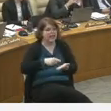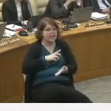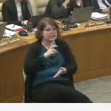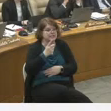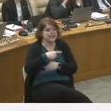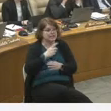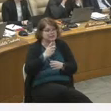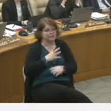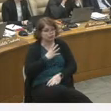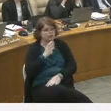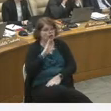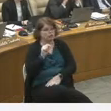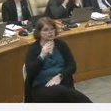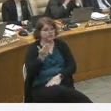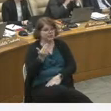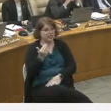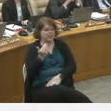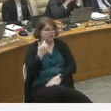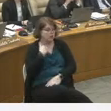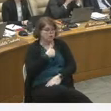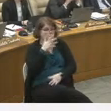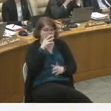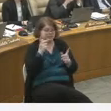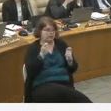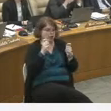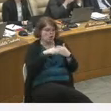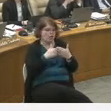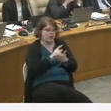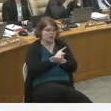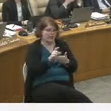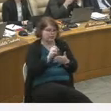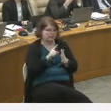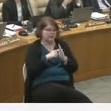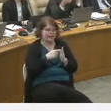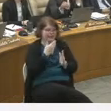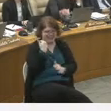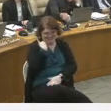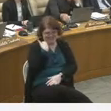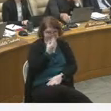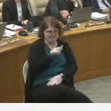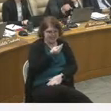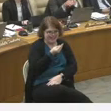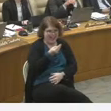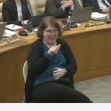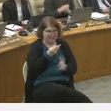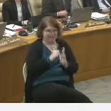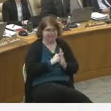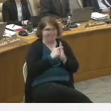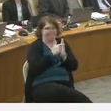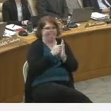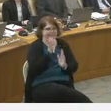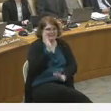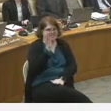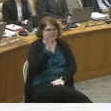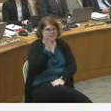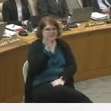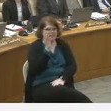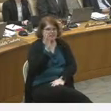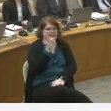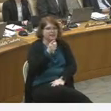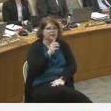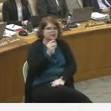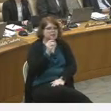October 15th but we're gonna we're just gonna celebrate it all week so we started yet Monday with a kickoff a presentation from